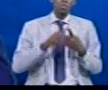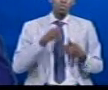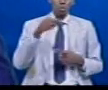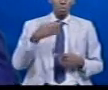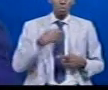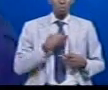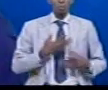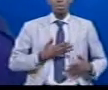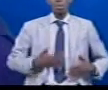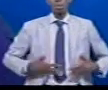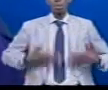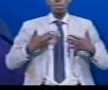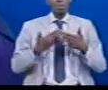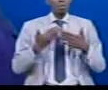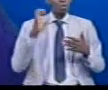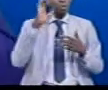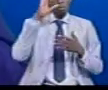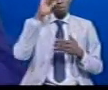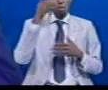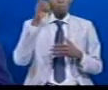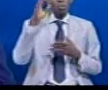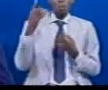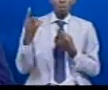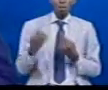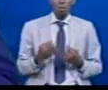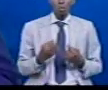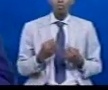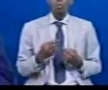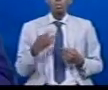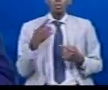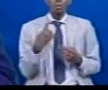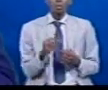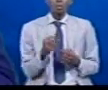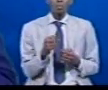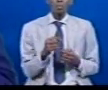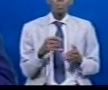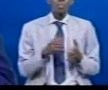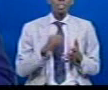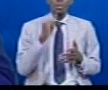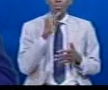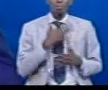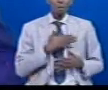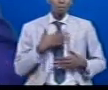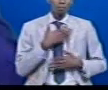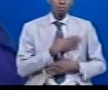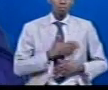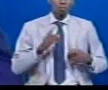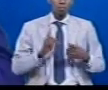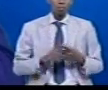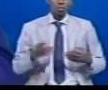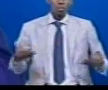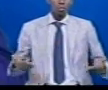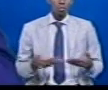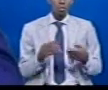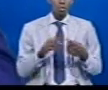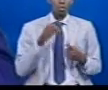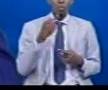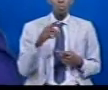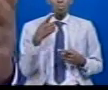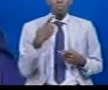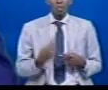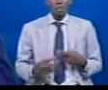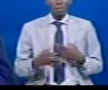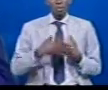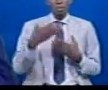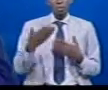before he comes up with the miracle-working power of the Almighty God, it is my pleasure to present to you the music guest